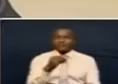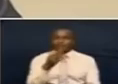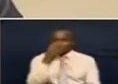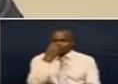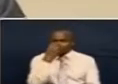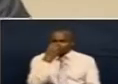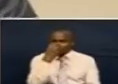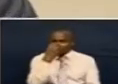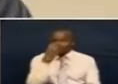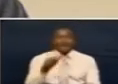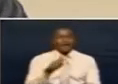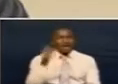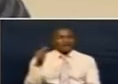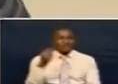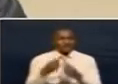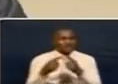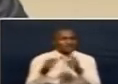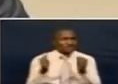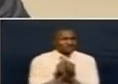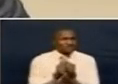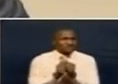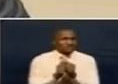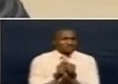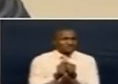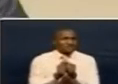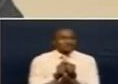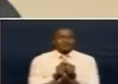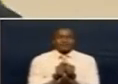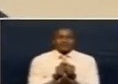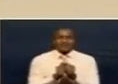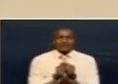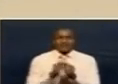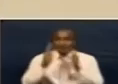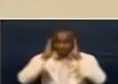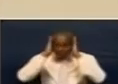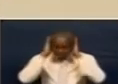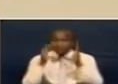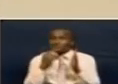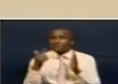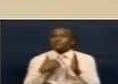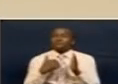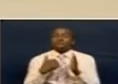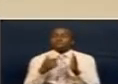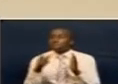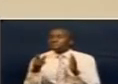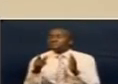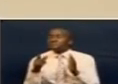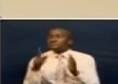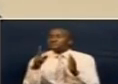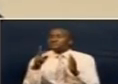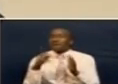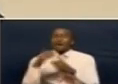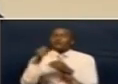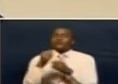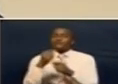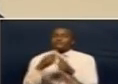in Turbo, another 10 years. So you Ababu wants to tell me that he will run for president after 15 years. How old will he be? And the